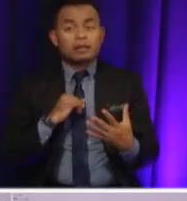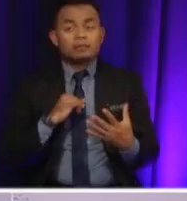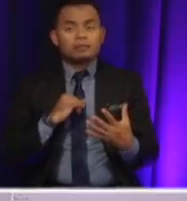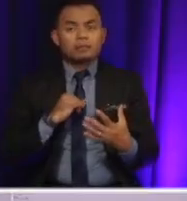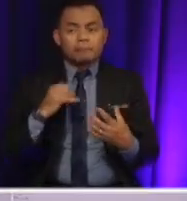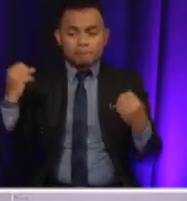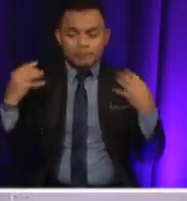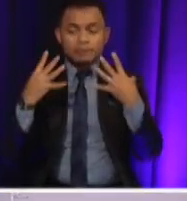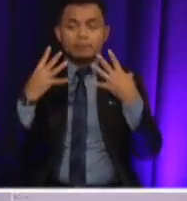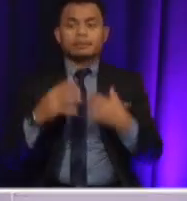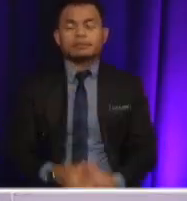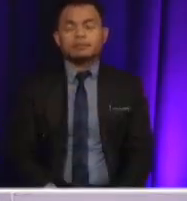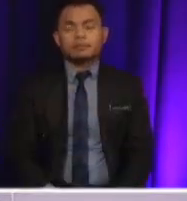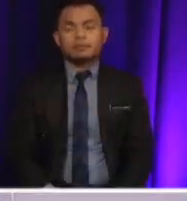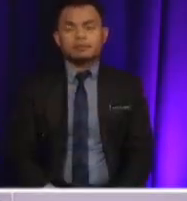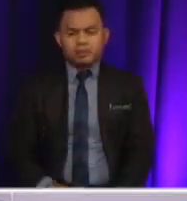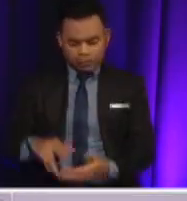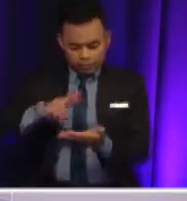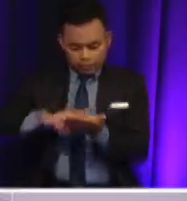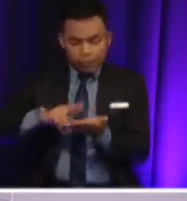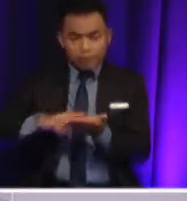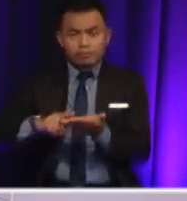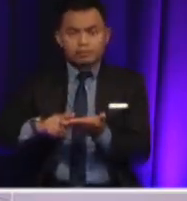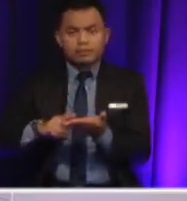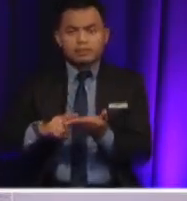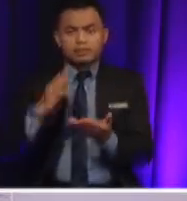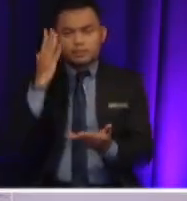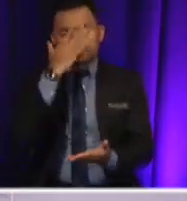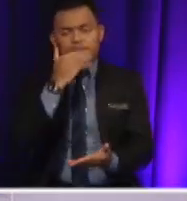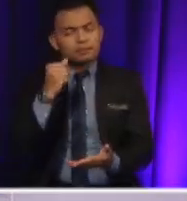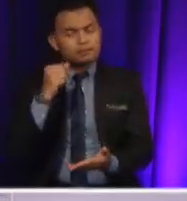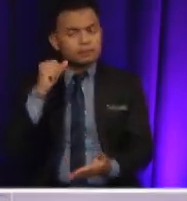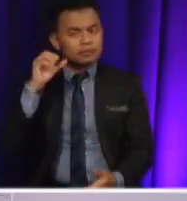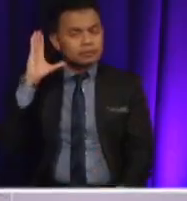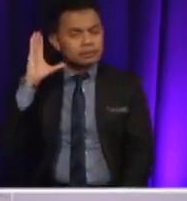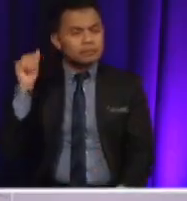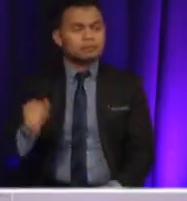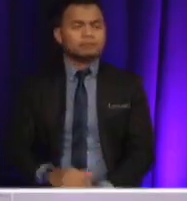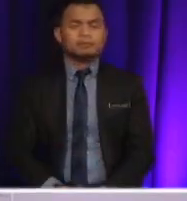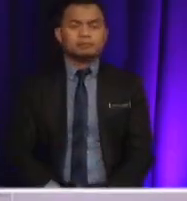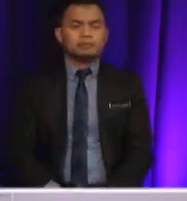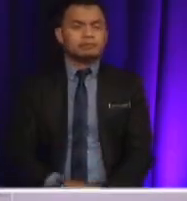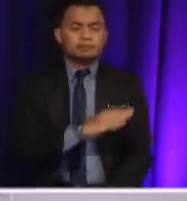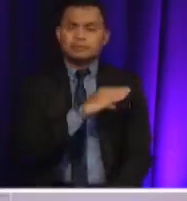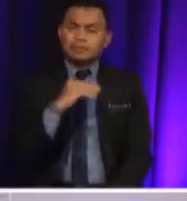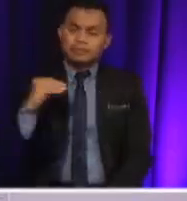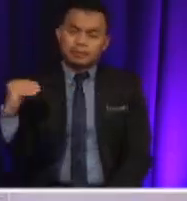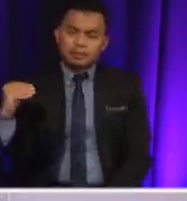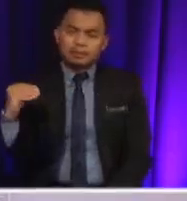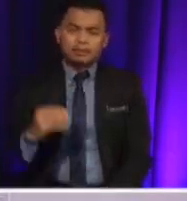temperate. Rough winds do shake the darling buds of May. And summer